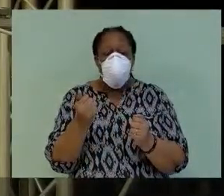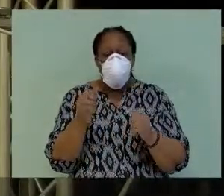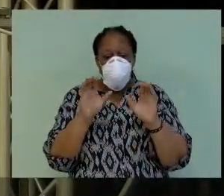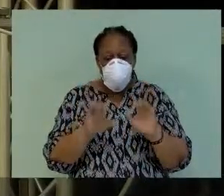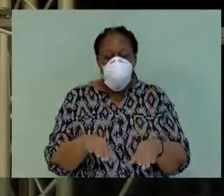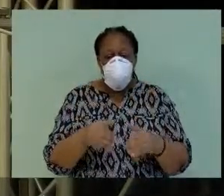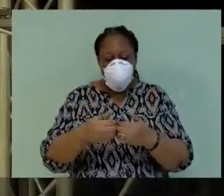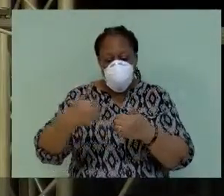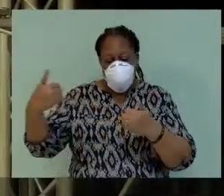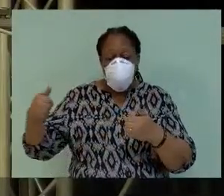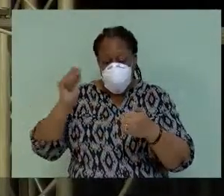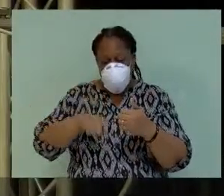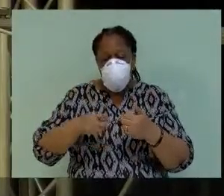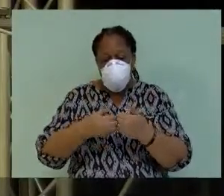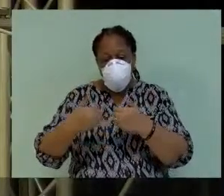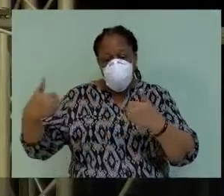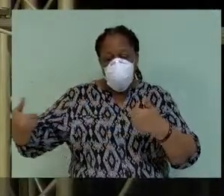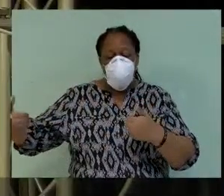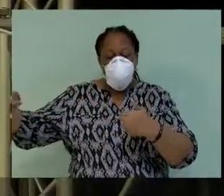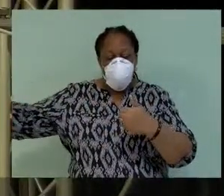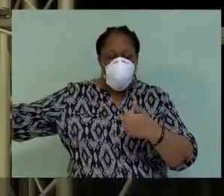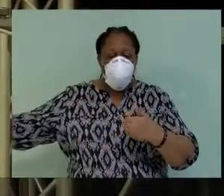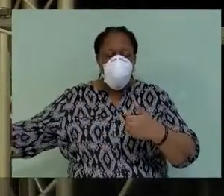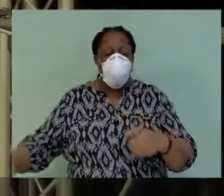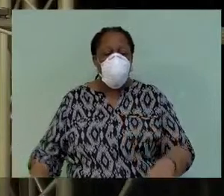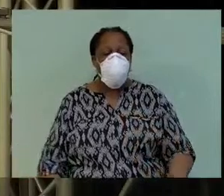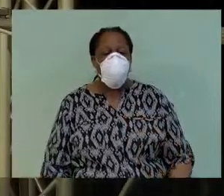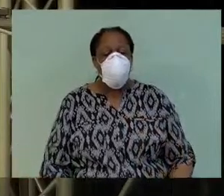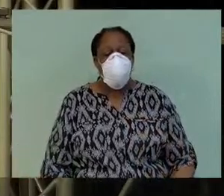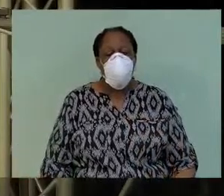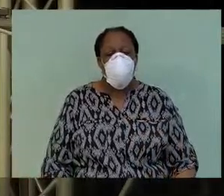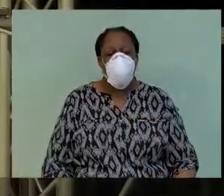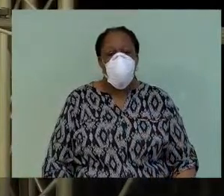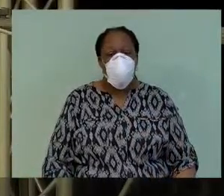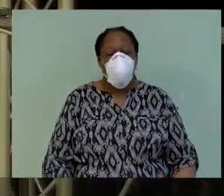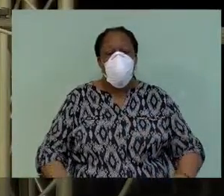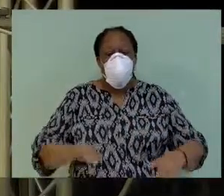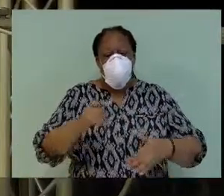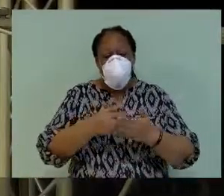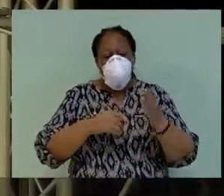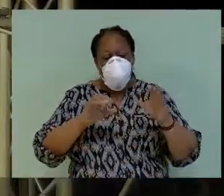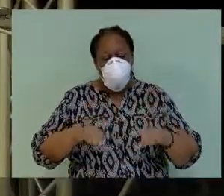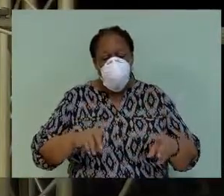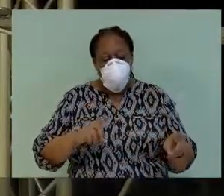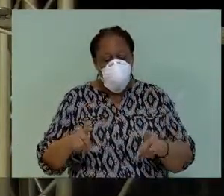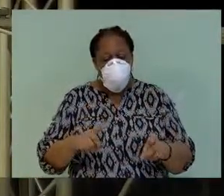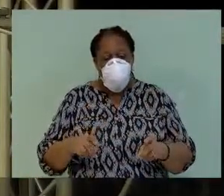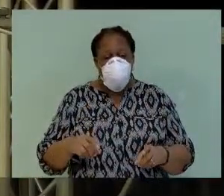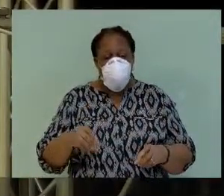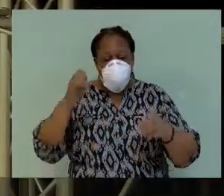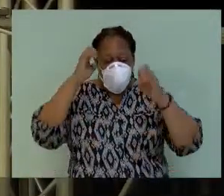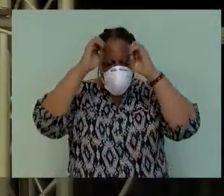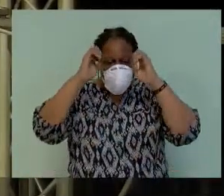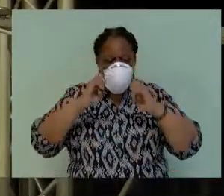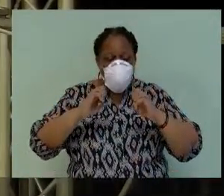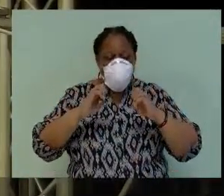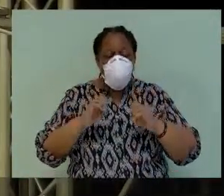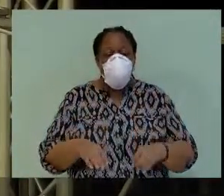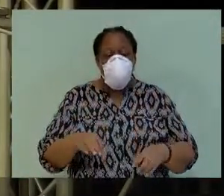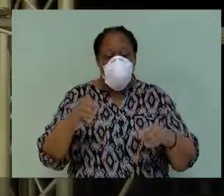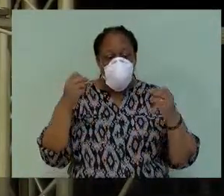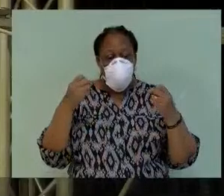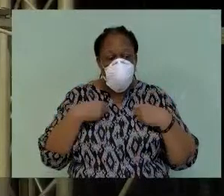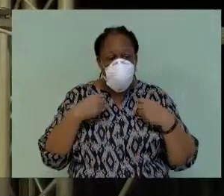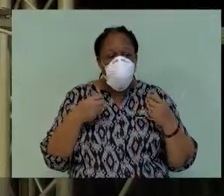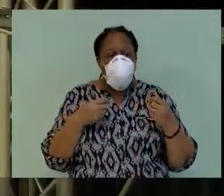distancing. The way forward, the Ministry of Education has engaged the